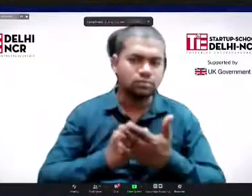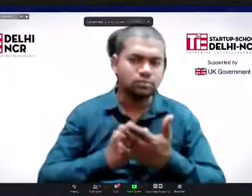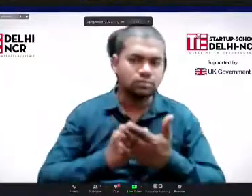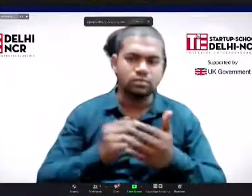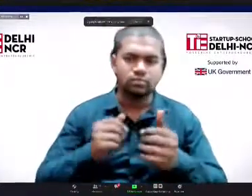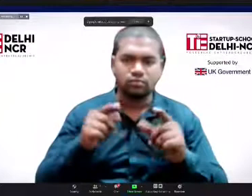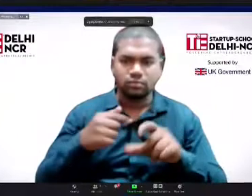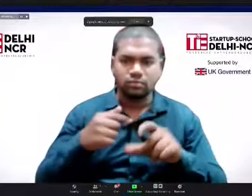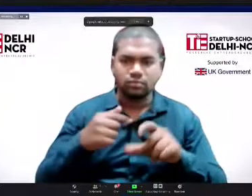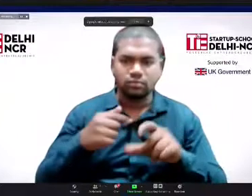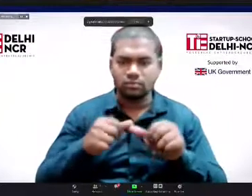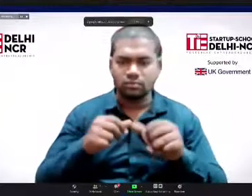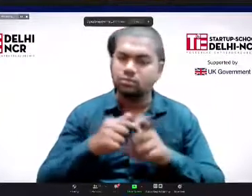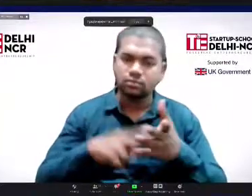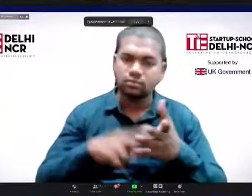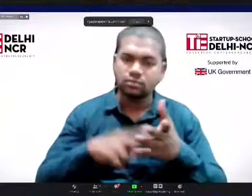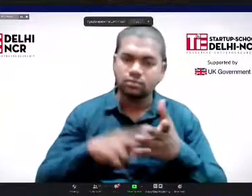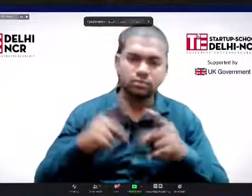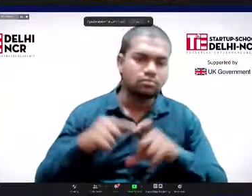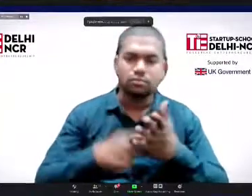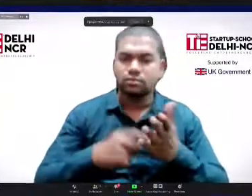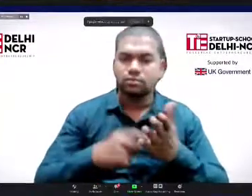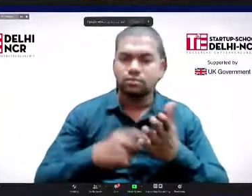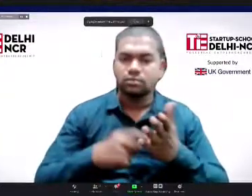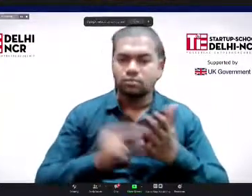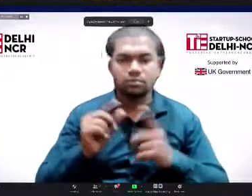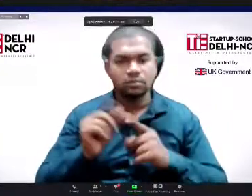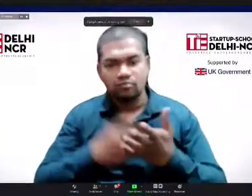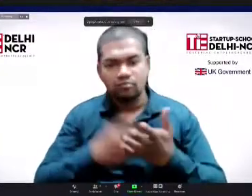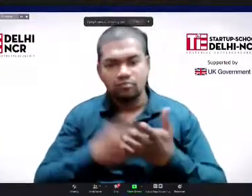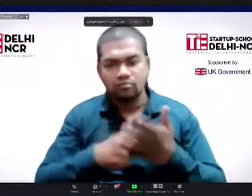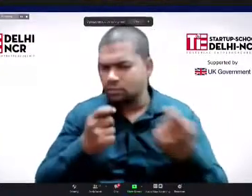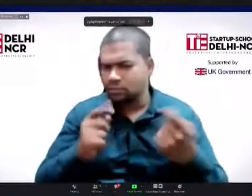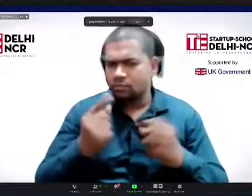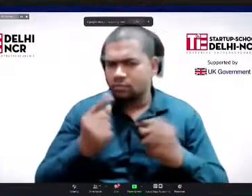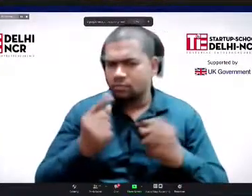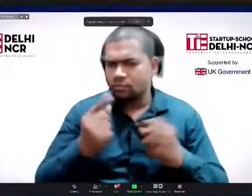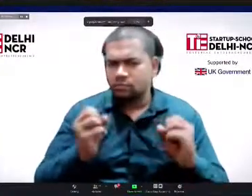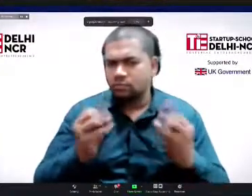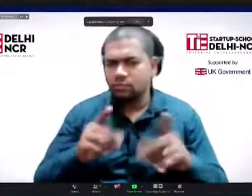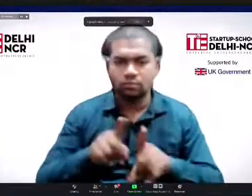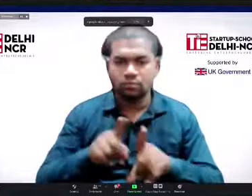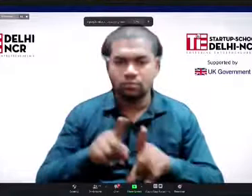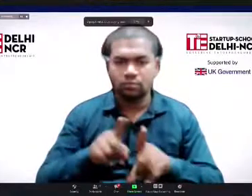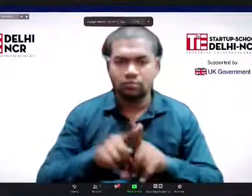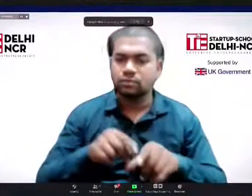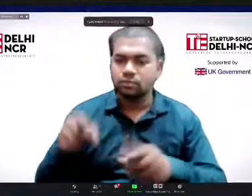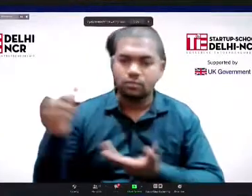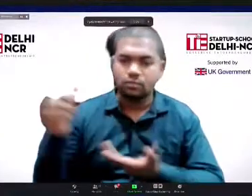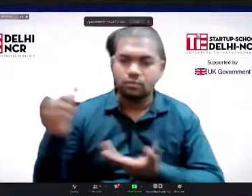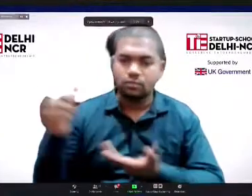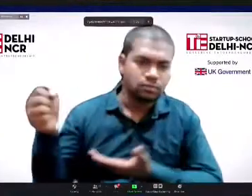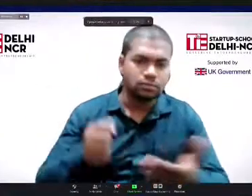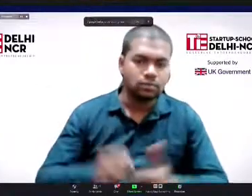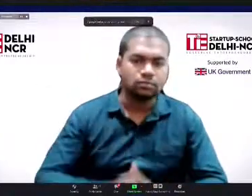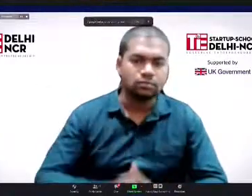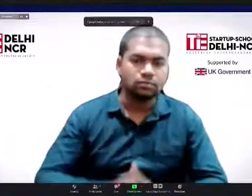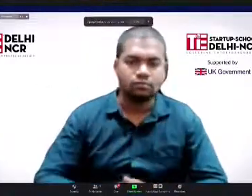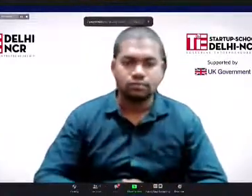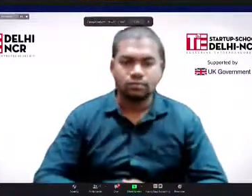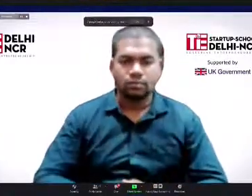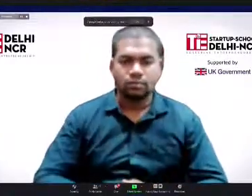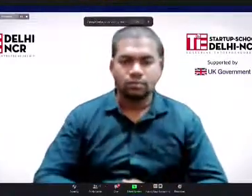entrepreneur who maybe have challenges in allocating their budget, and they